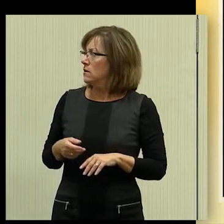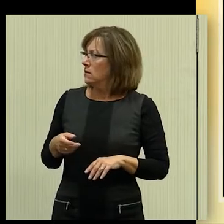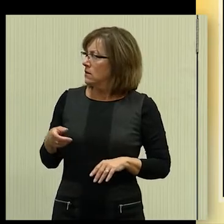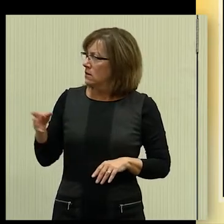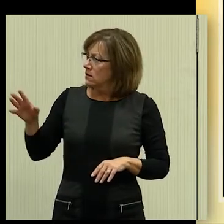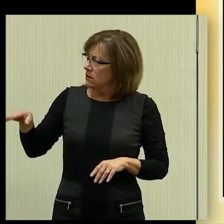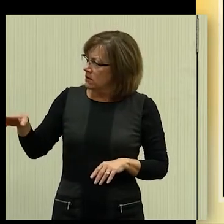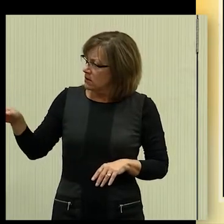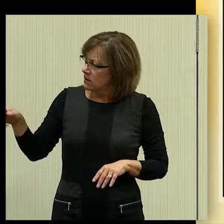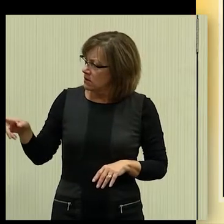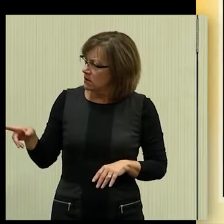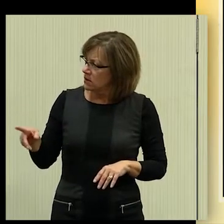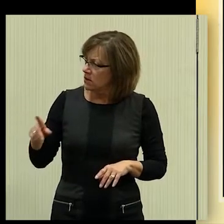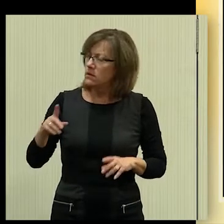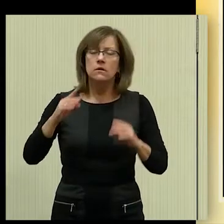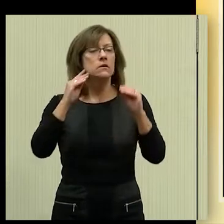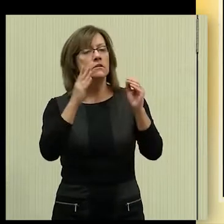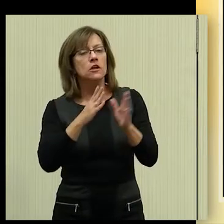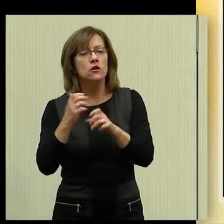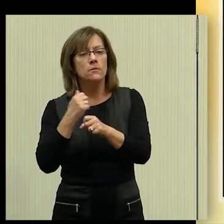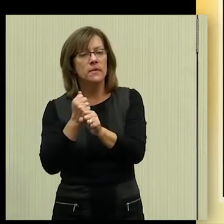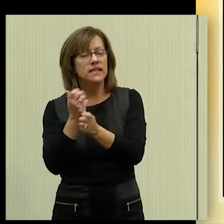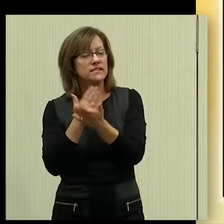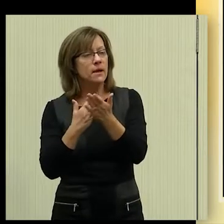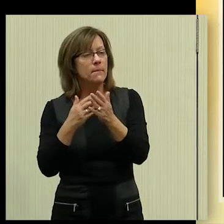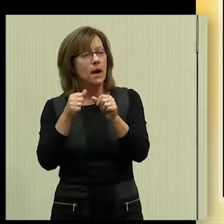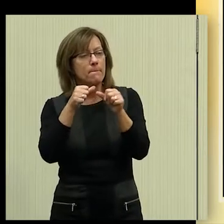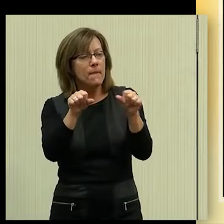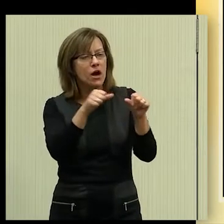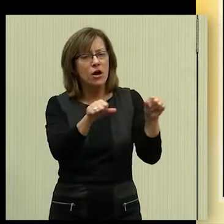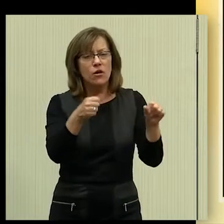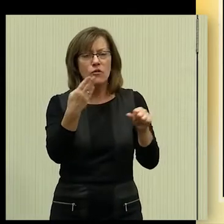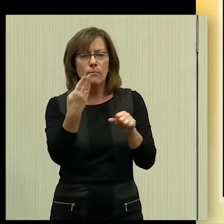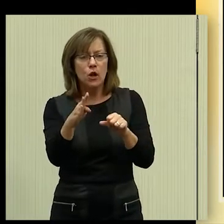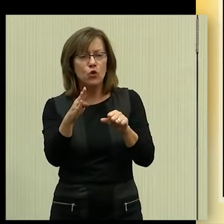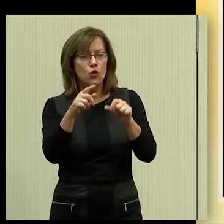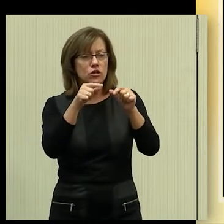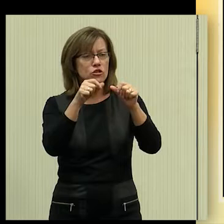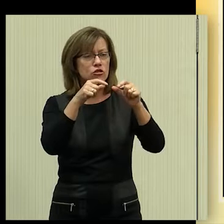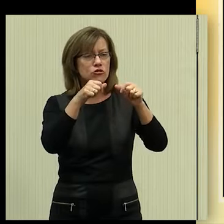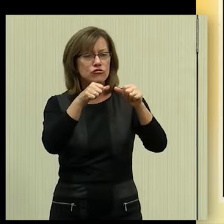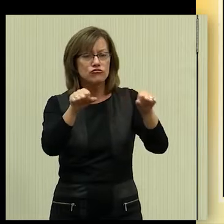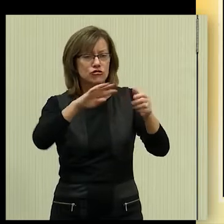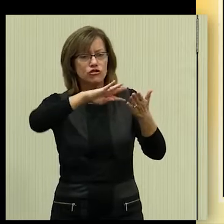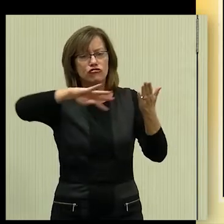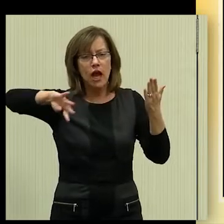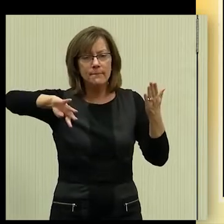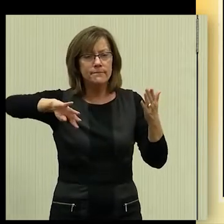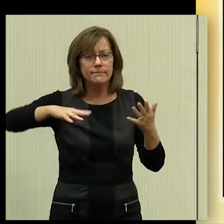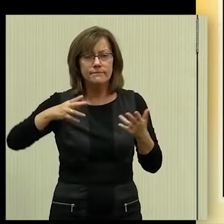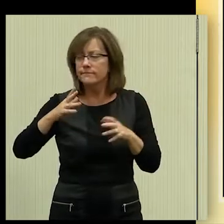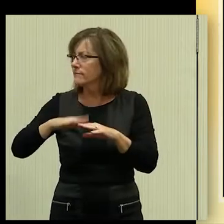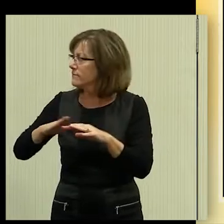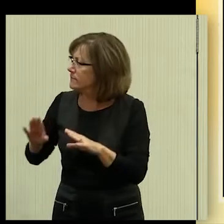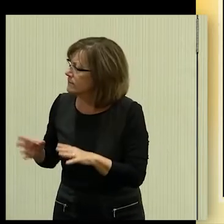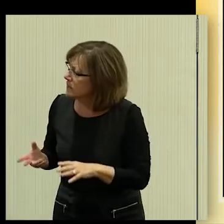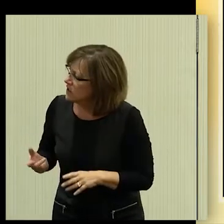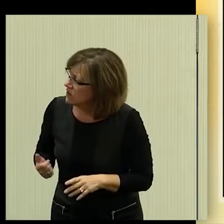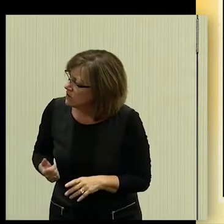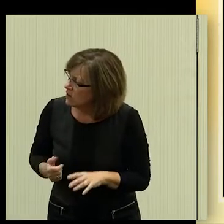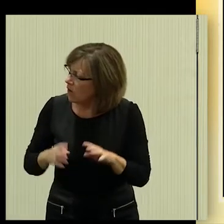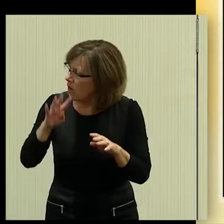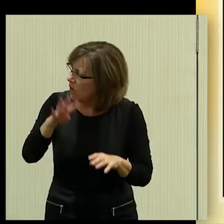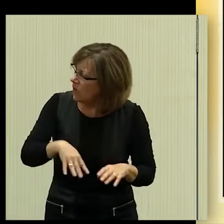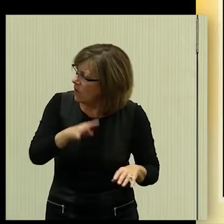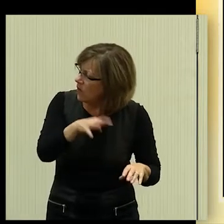here. The teachers have made some markers, those blue, see the blue stripes? On the wall or on the